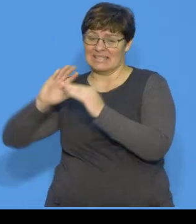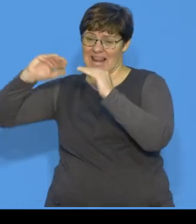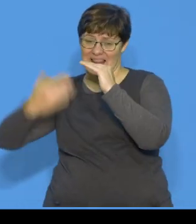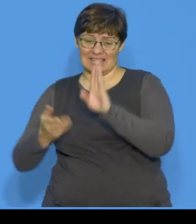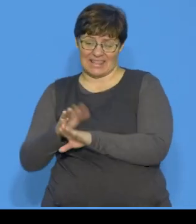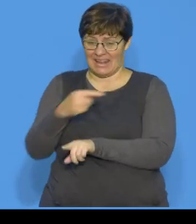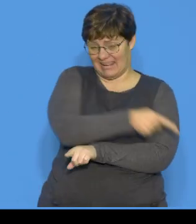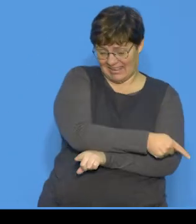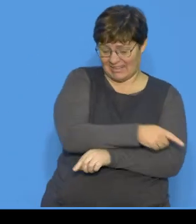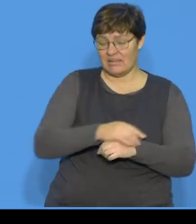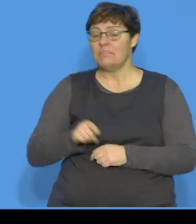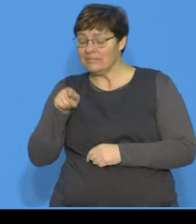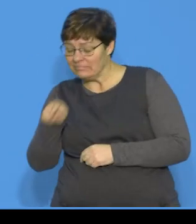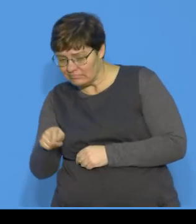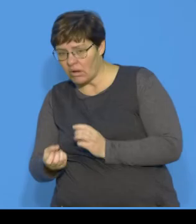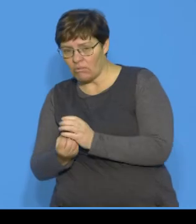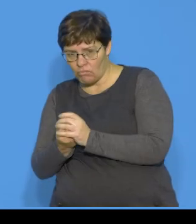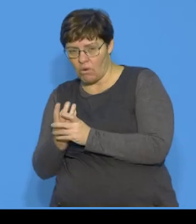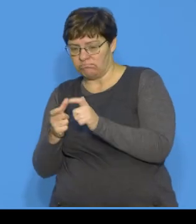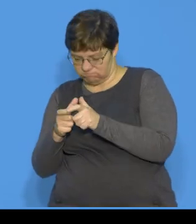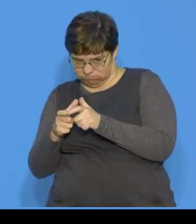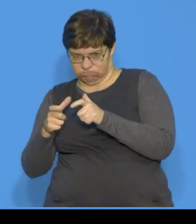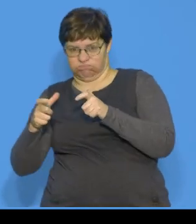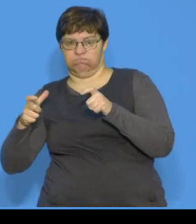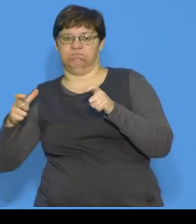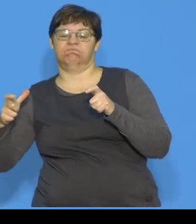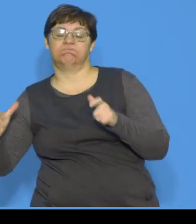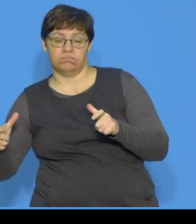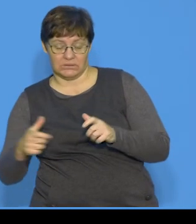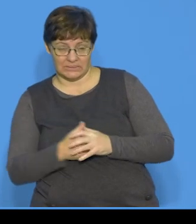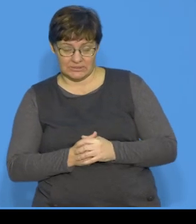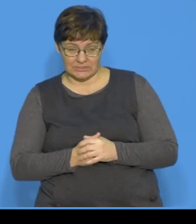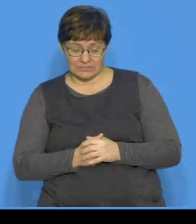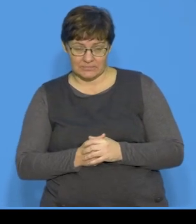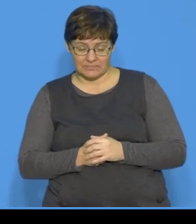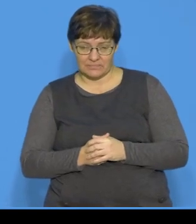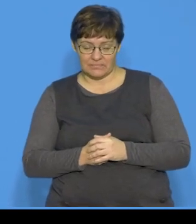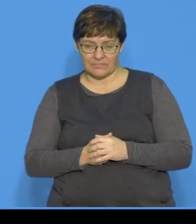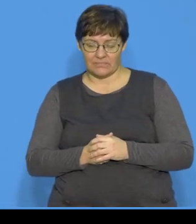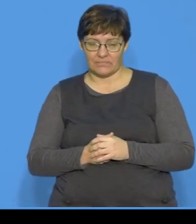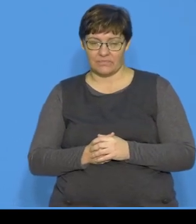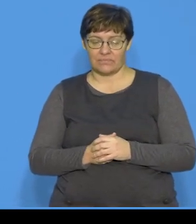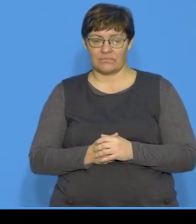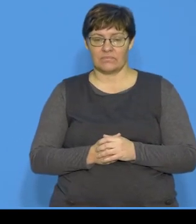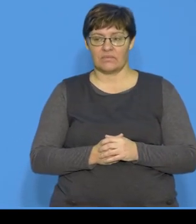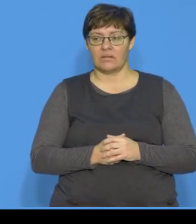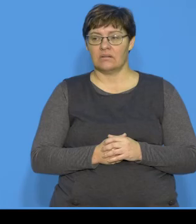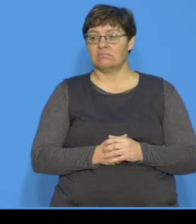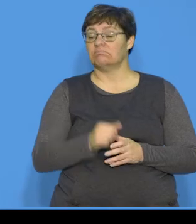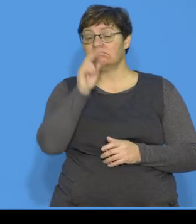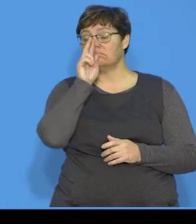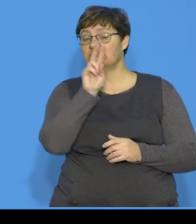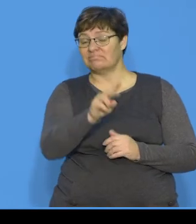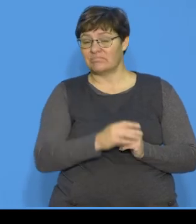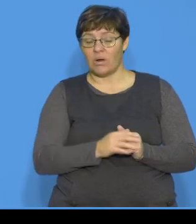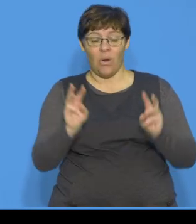that growth rate becomes exponential. And if we are going to be